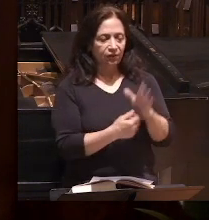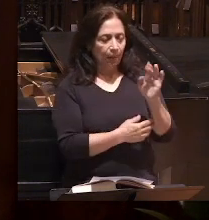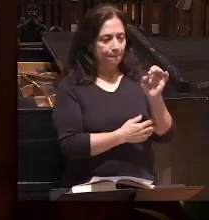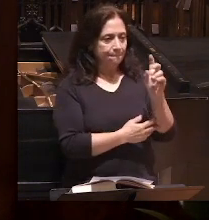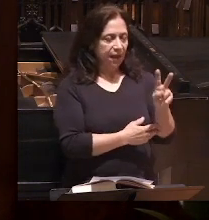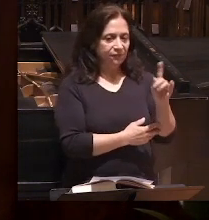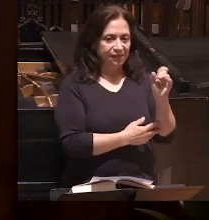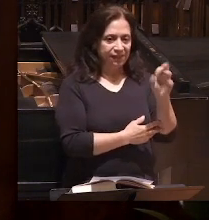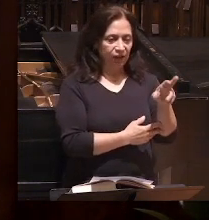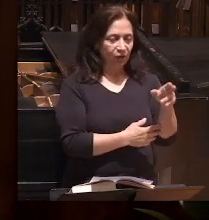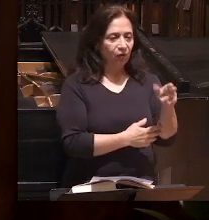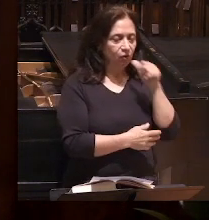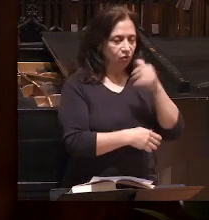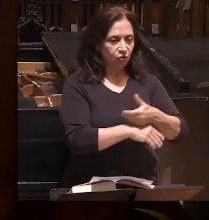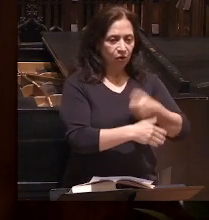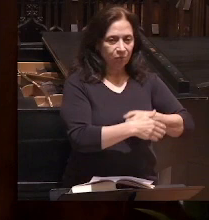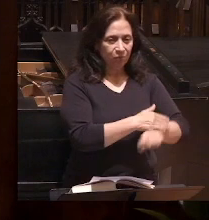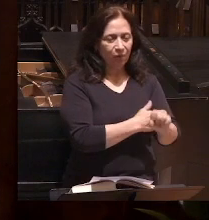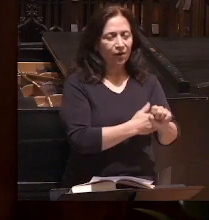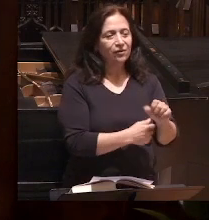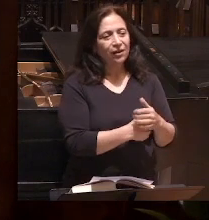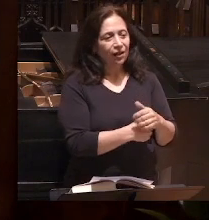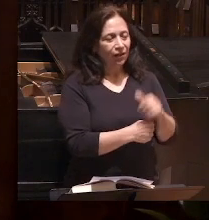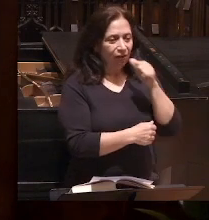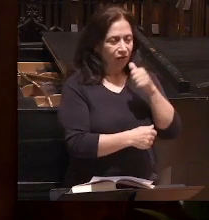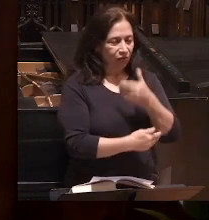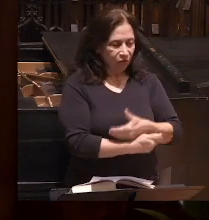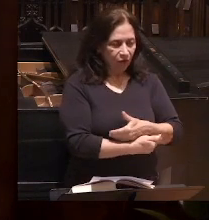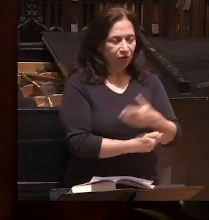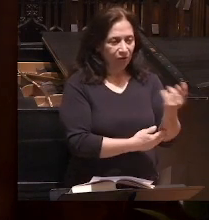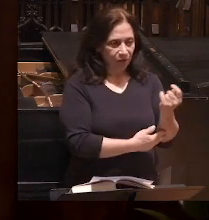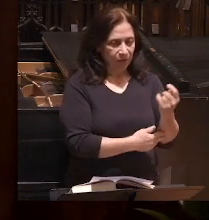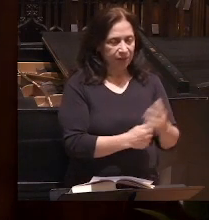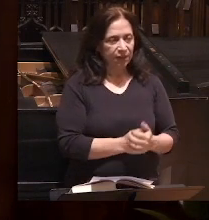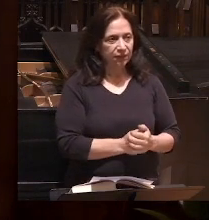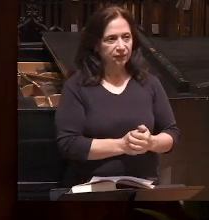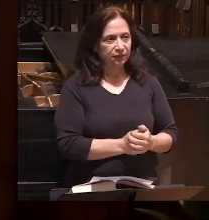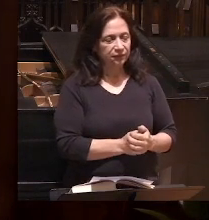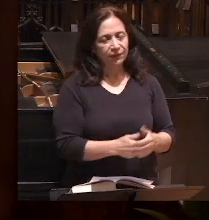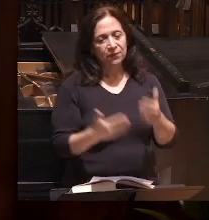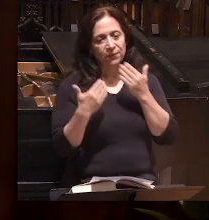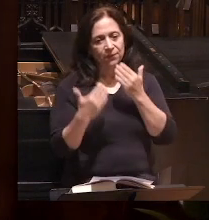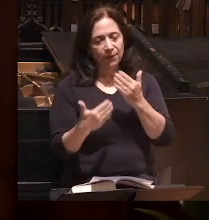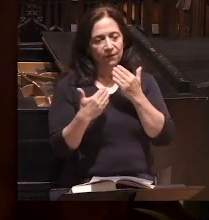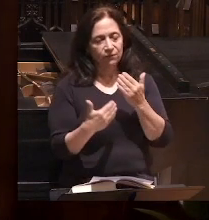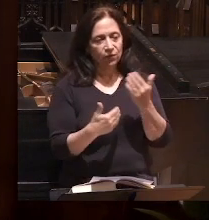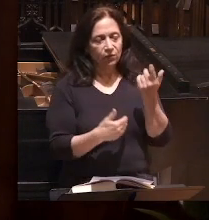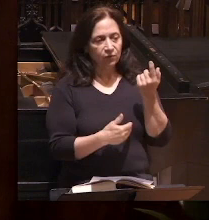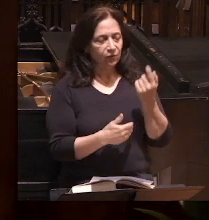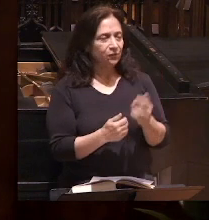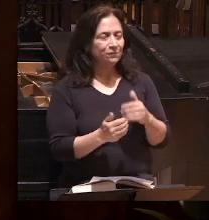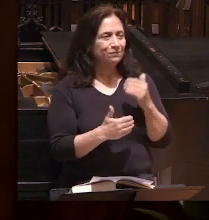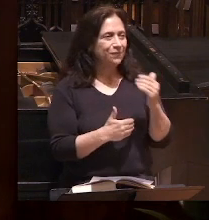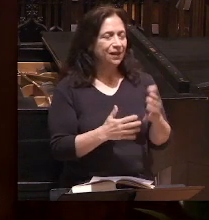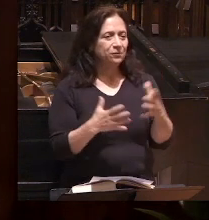whose daughter gave birth to Hallie Claire on Tuesday. We are grateful beyond measure